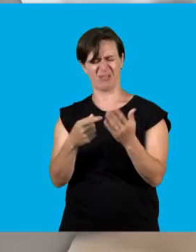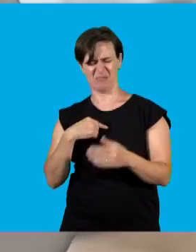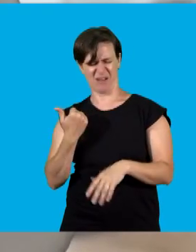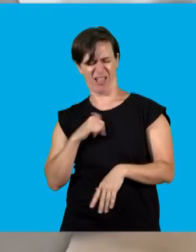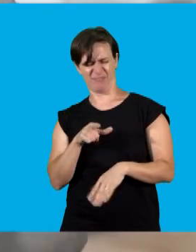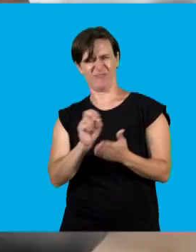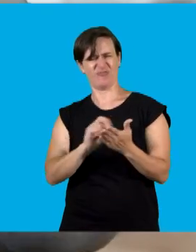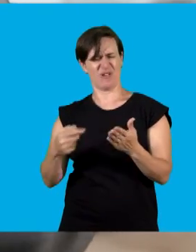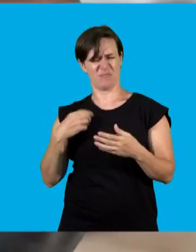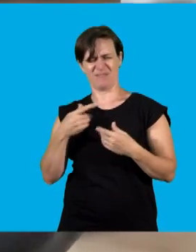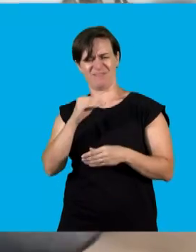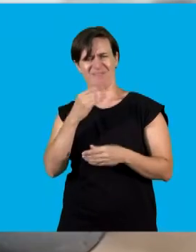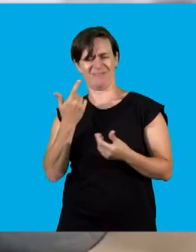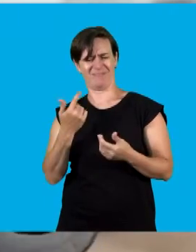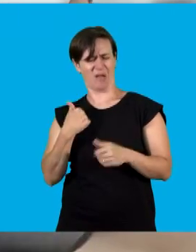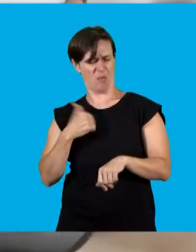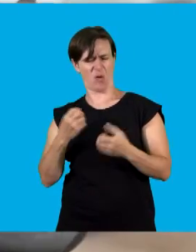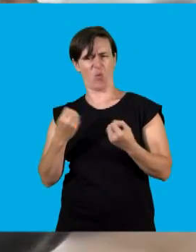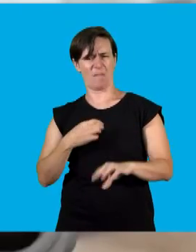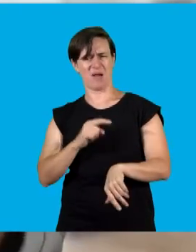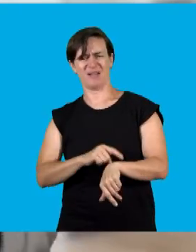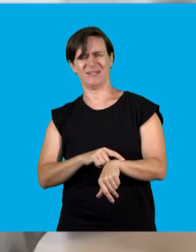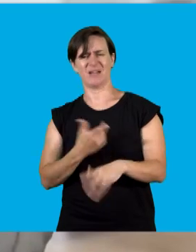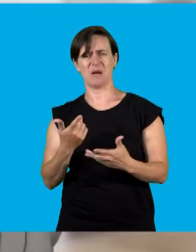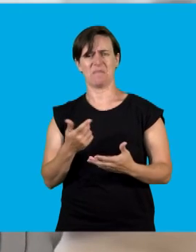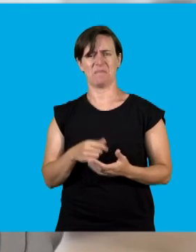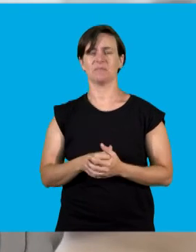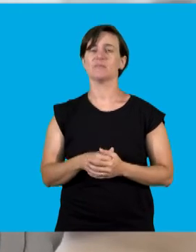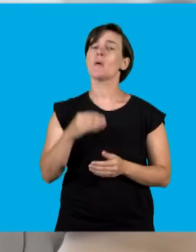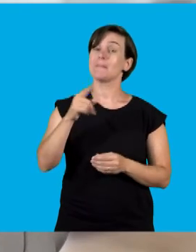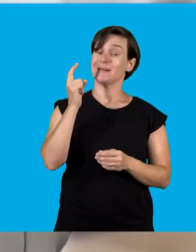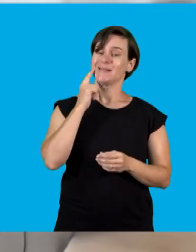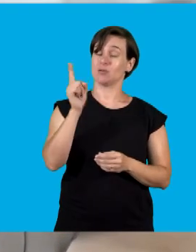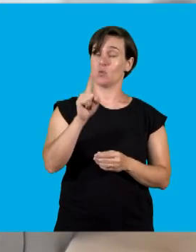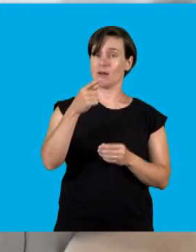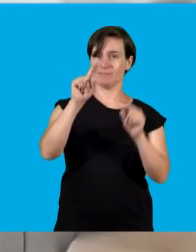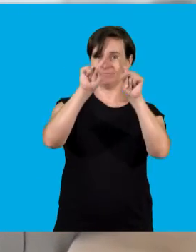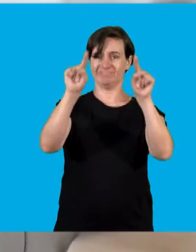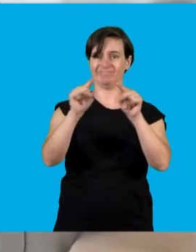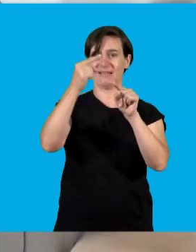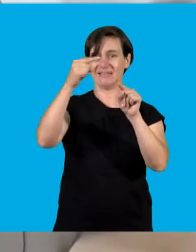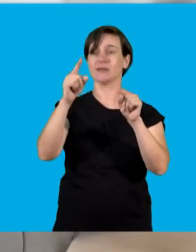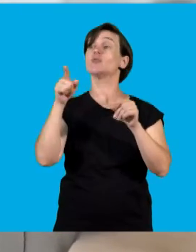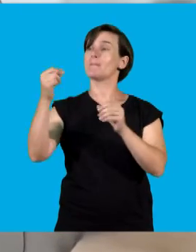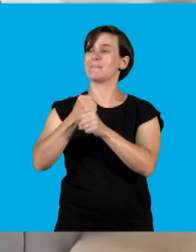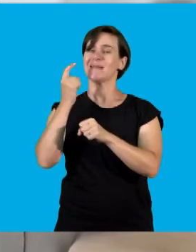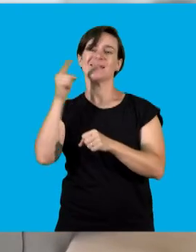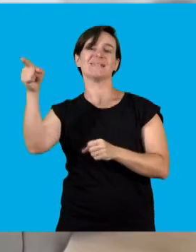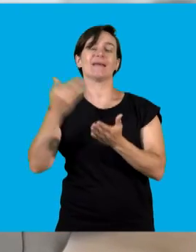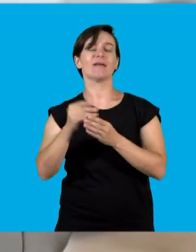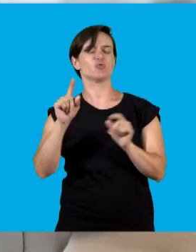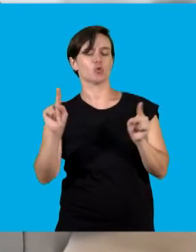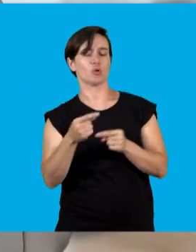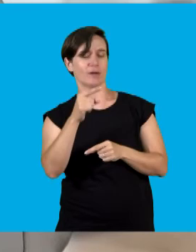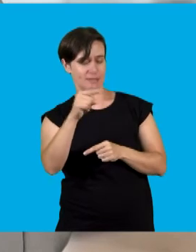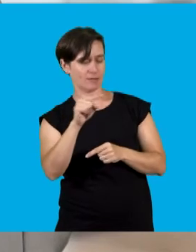not, as a potential market, it puts me off already. So rather start with the tick boxes and then your closed-ended